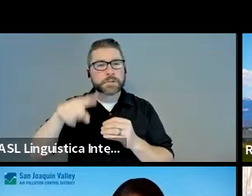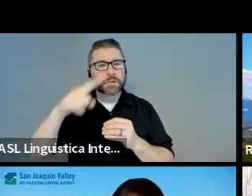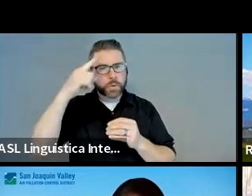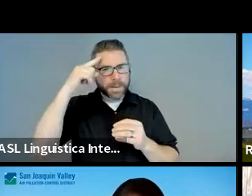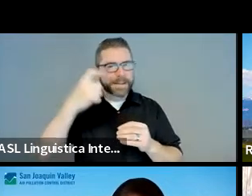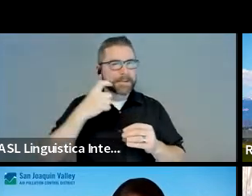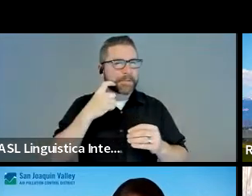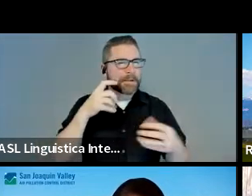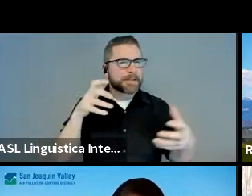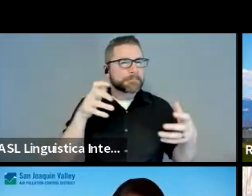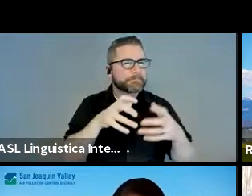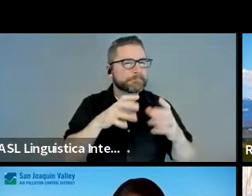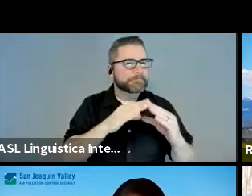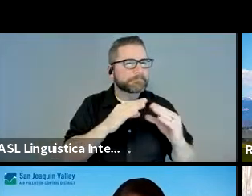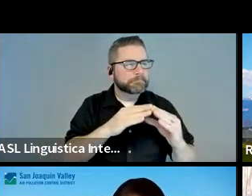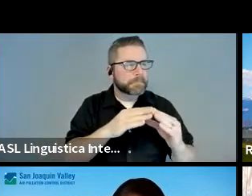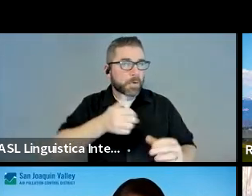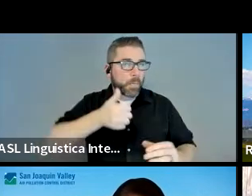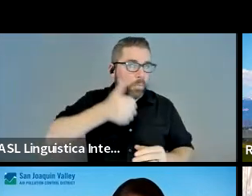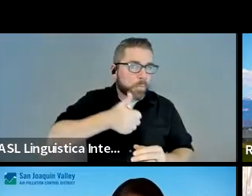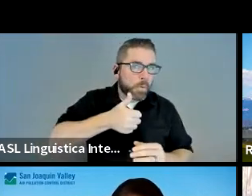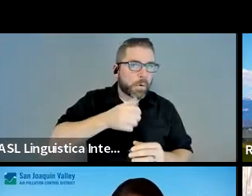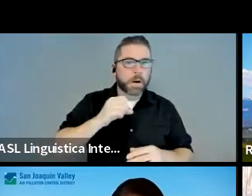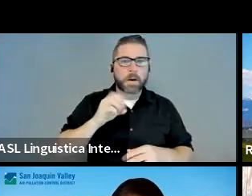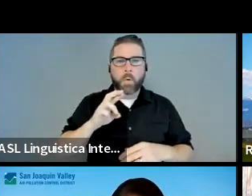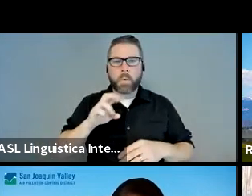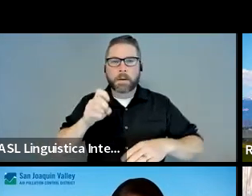we transition onto our next agenda